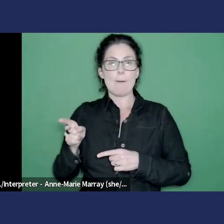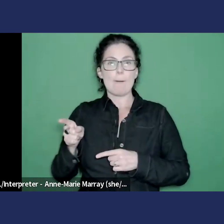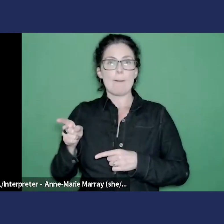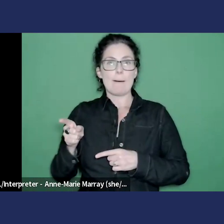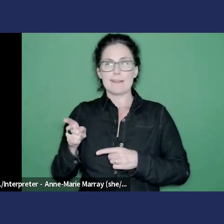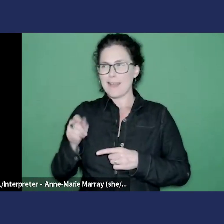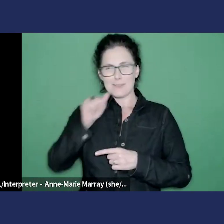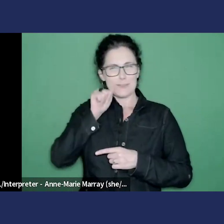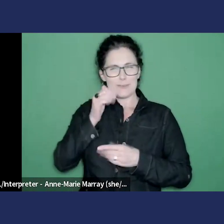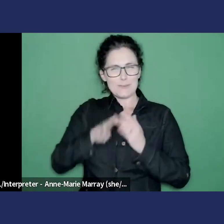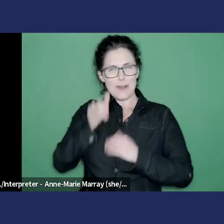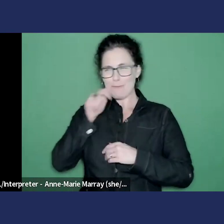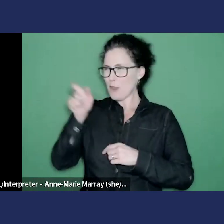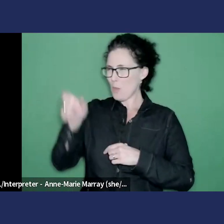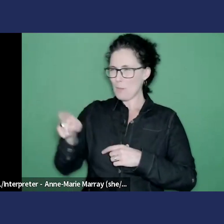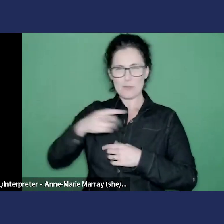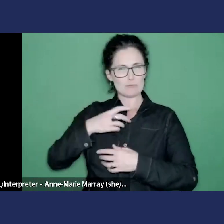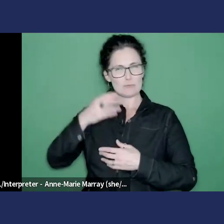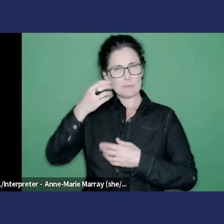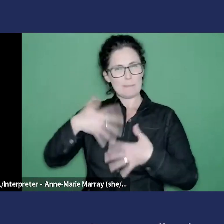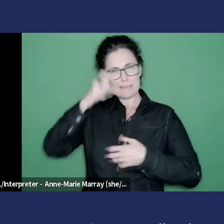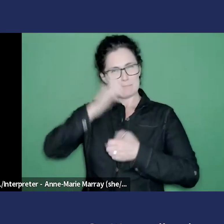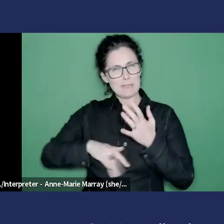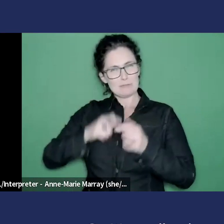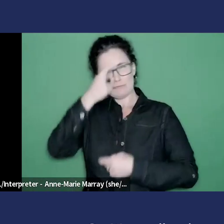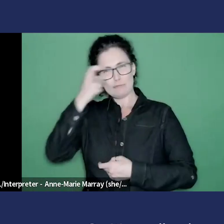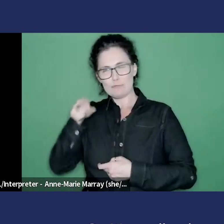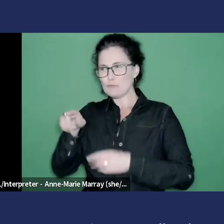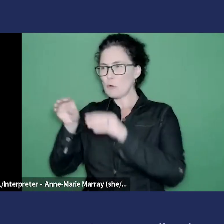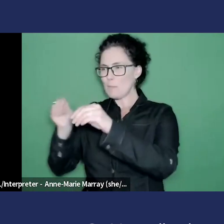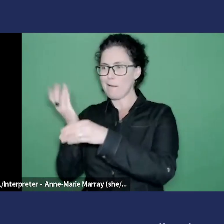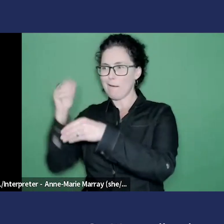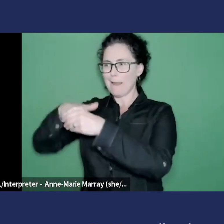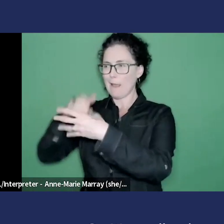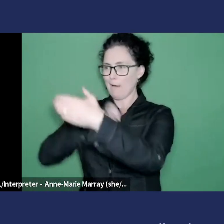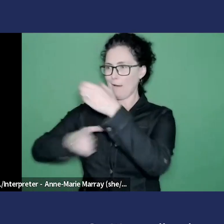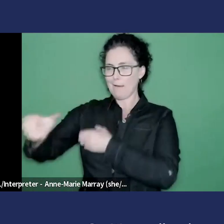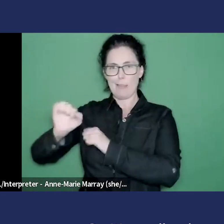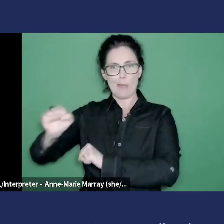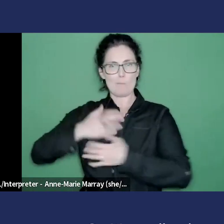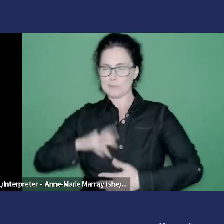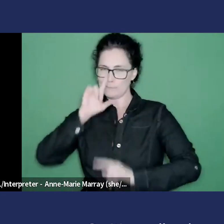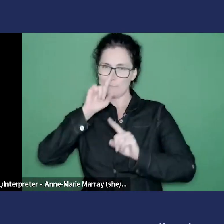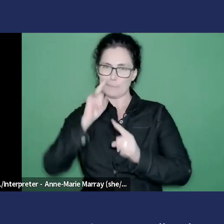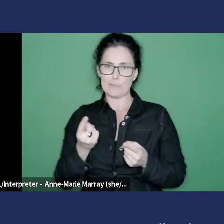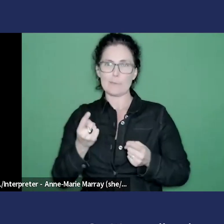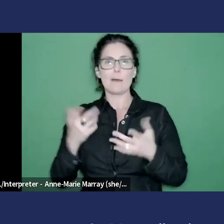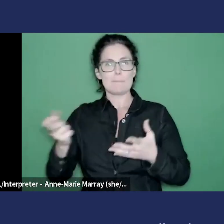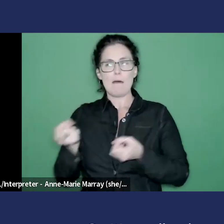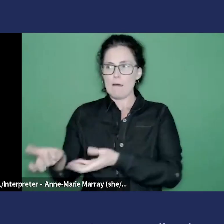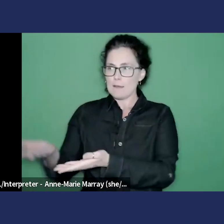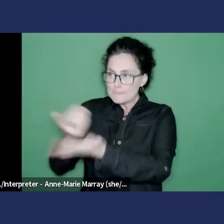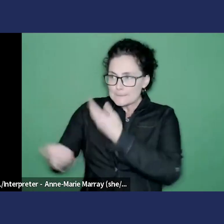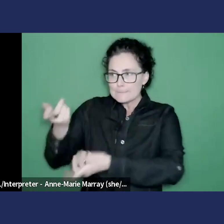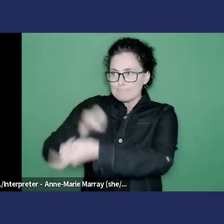else's body. But if they have, there'll be stuff there. So it's really given that almost like putting yourself in that other